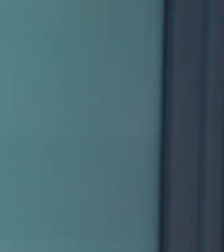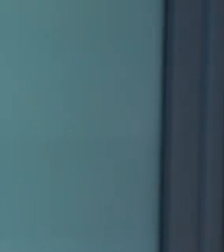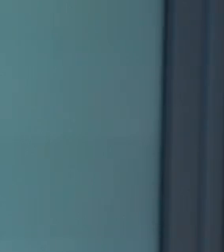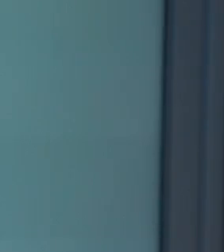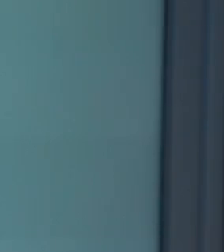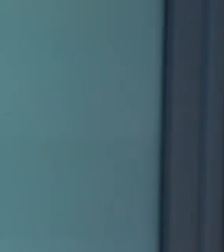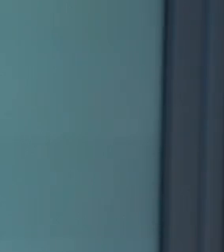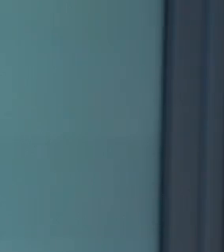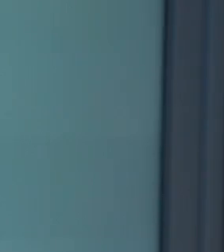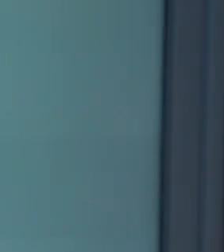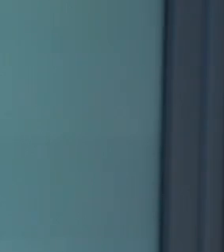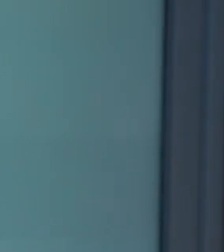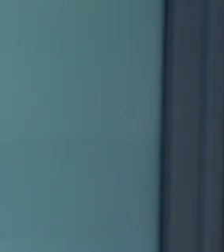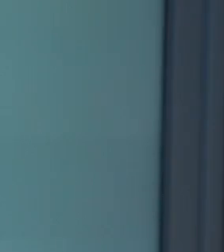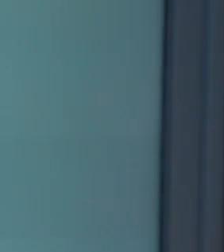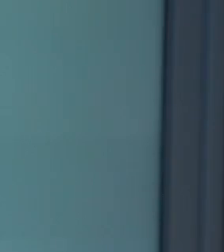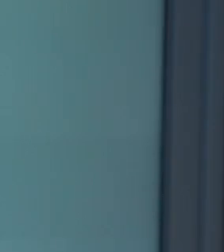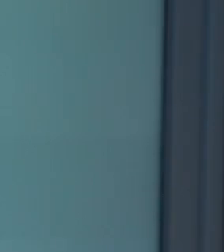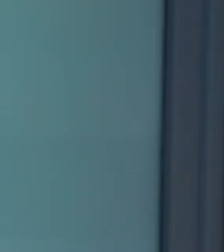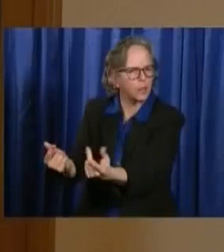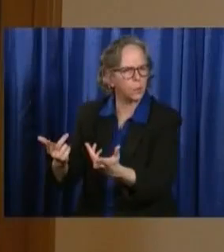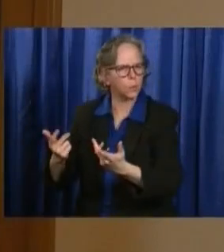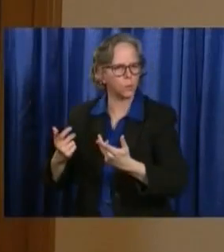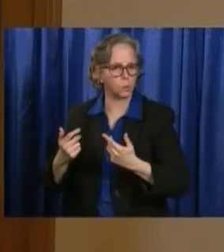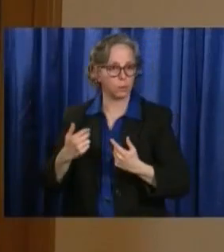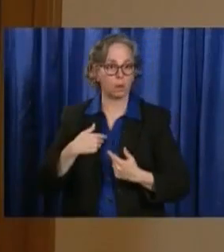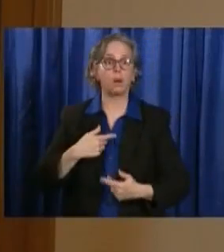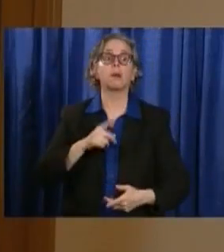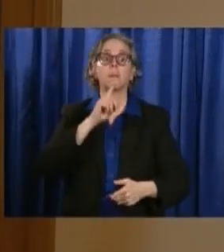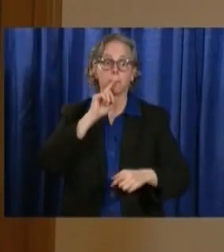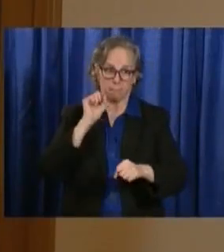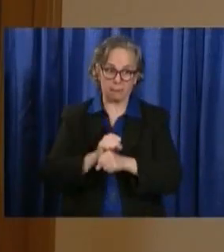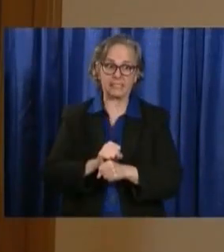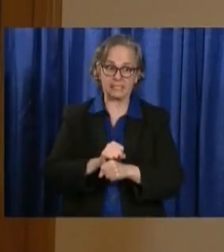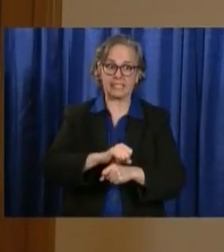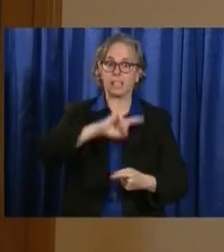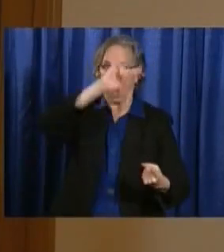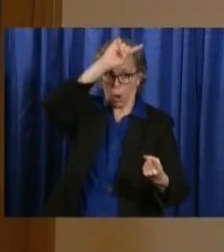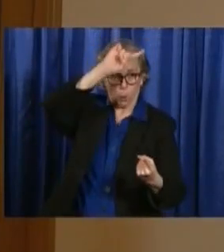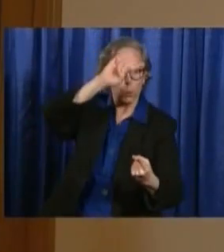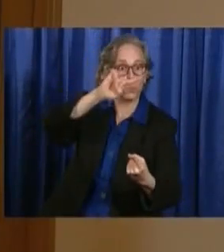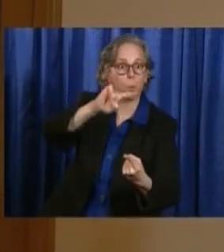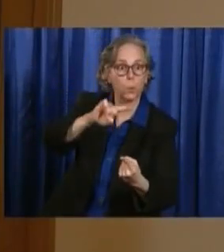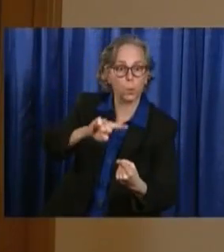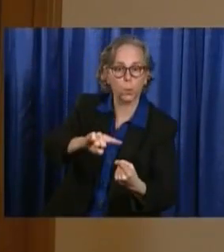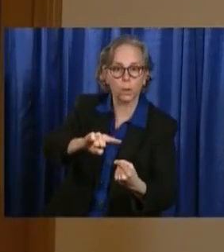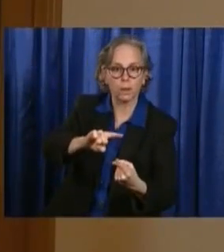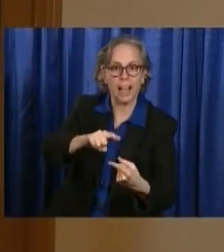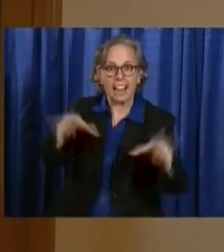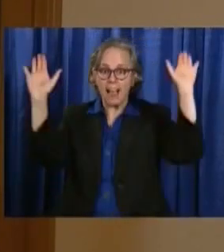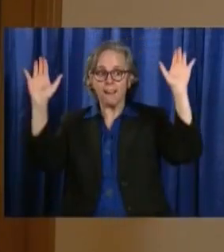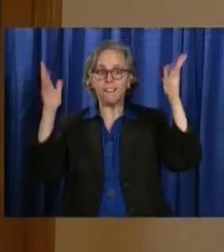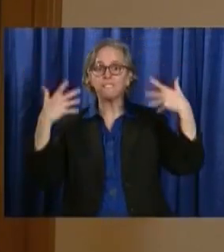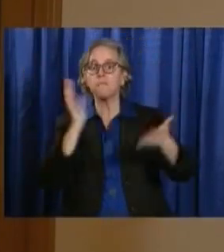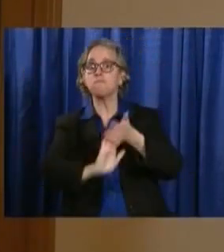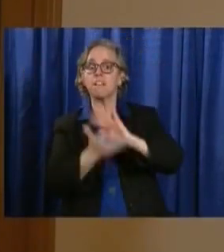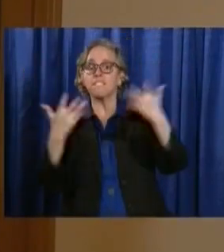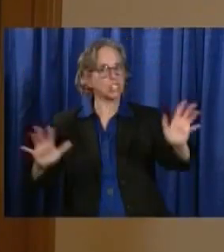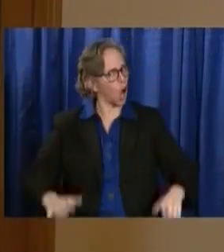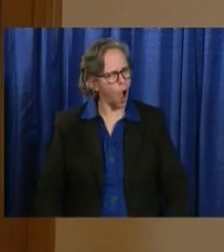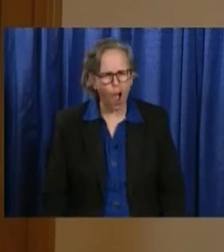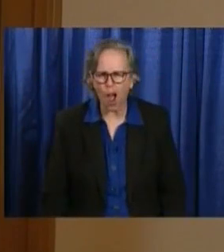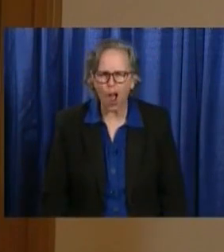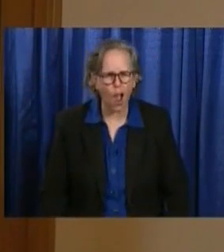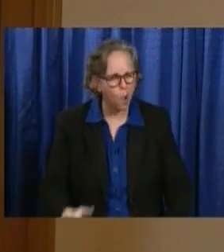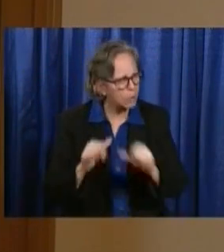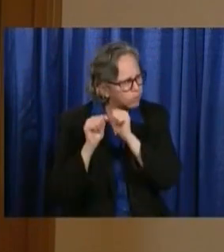of the Year Award from Bexley Saturday night. Acton stepped down as the director of the Ohio Department of Health on June 11th. However, she continues